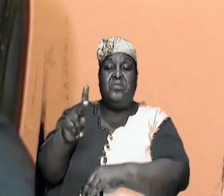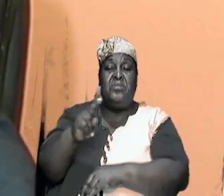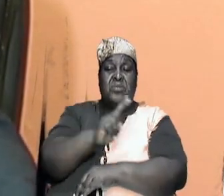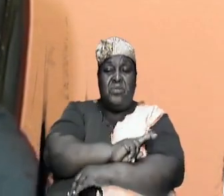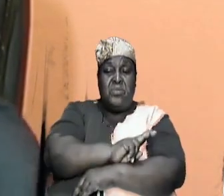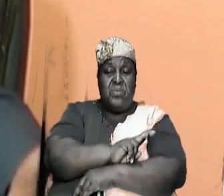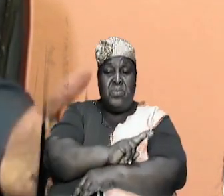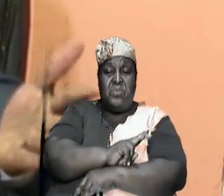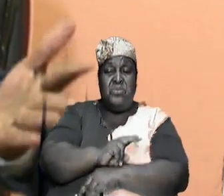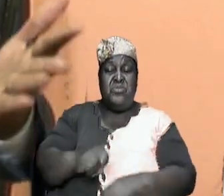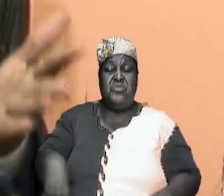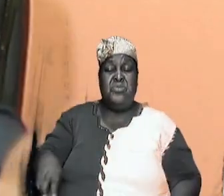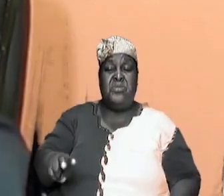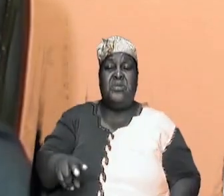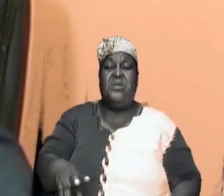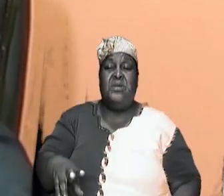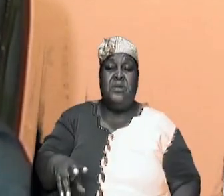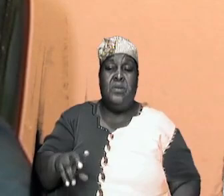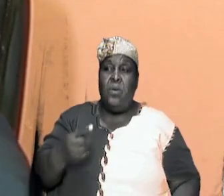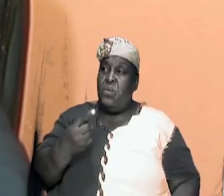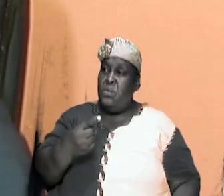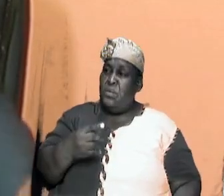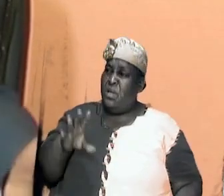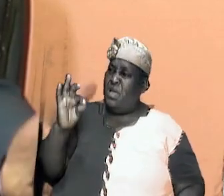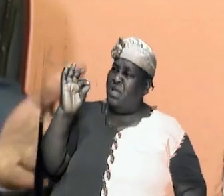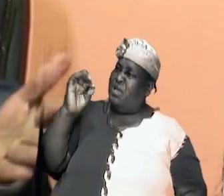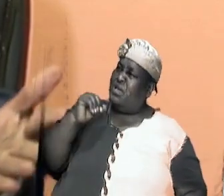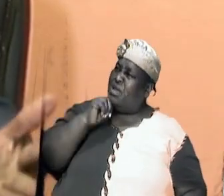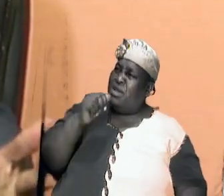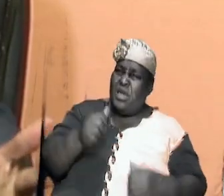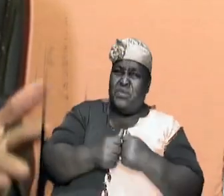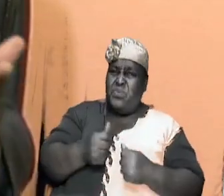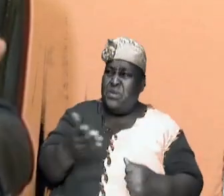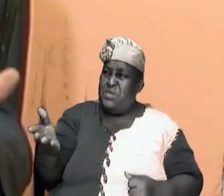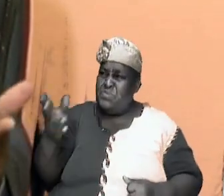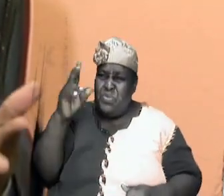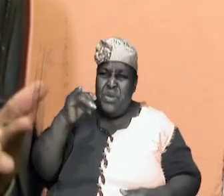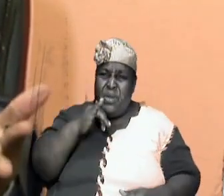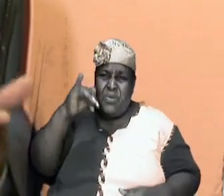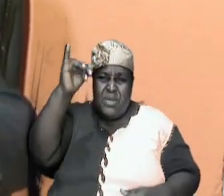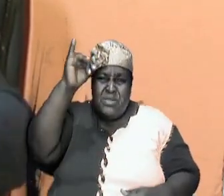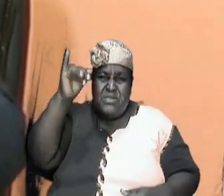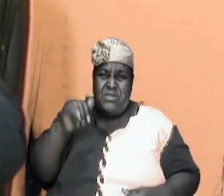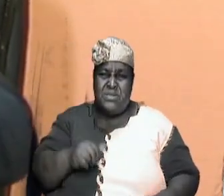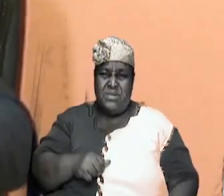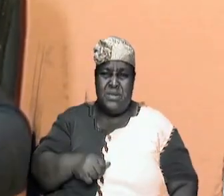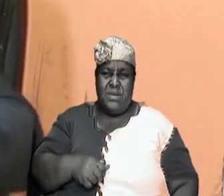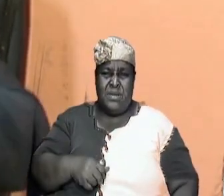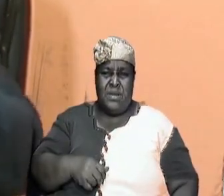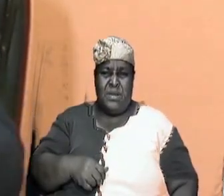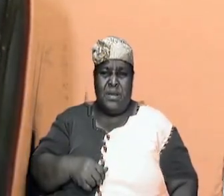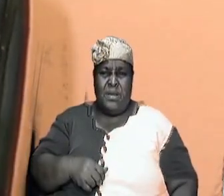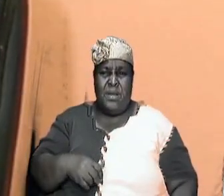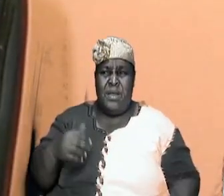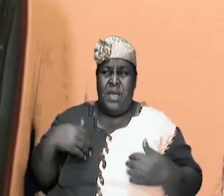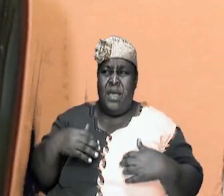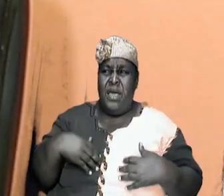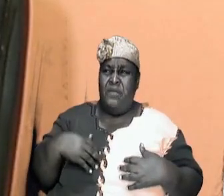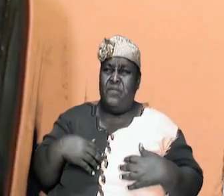find out that he was not with them, and that he was actually, and they had to